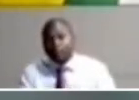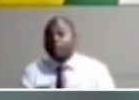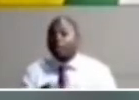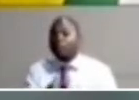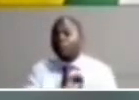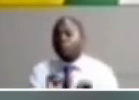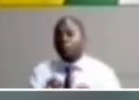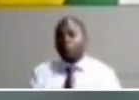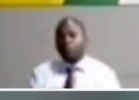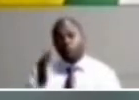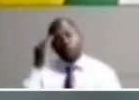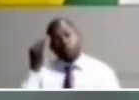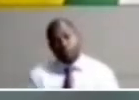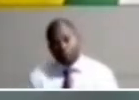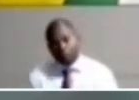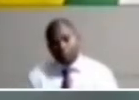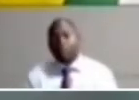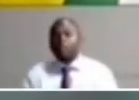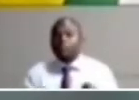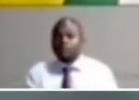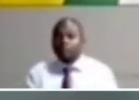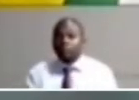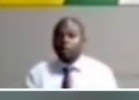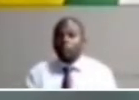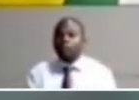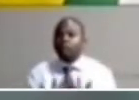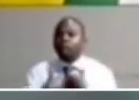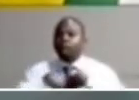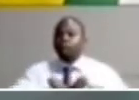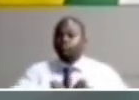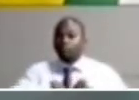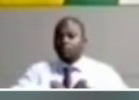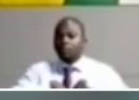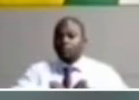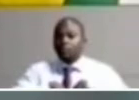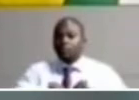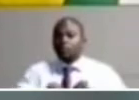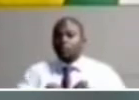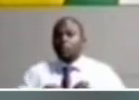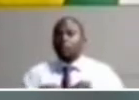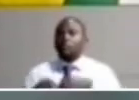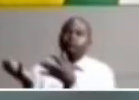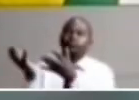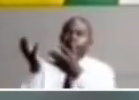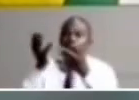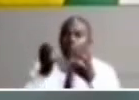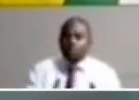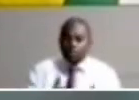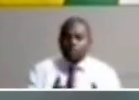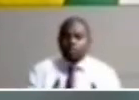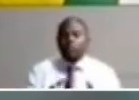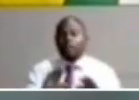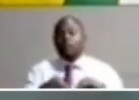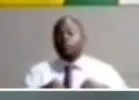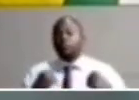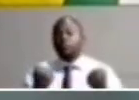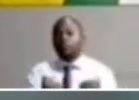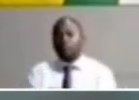have, given the penetration of the imported cases into the